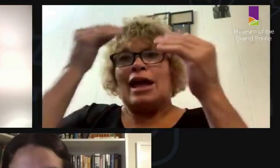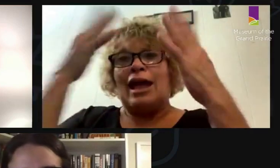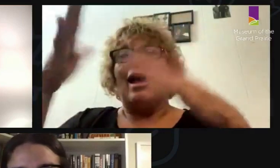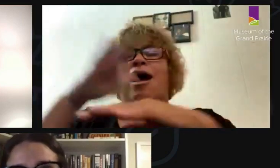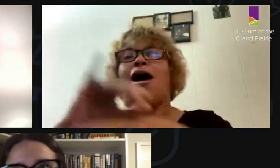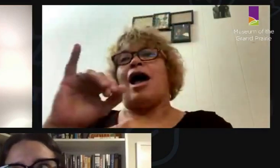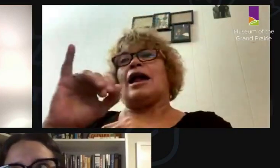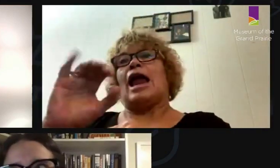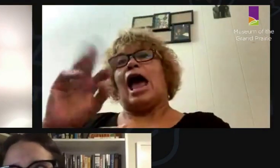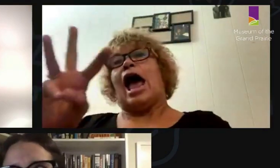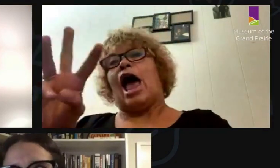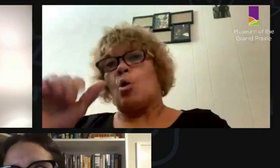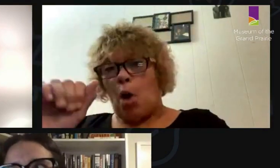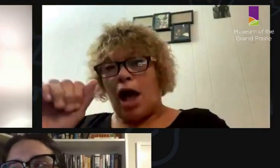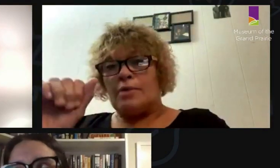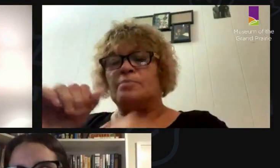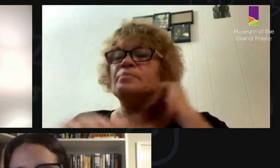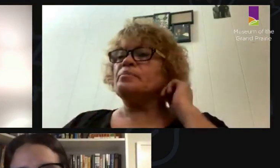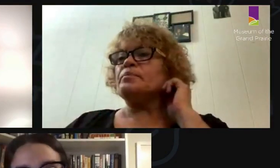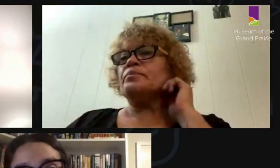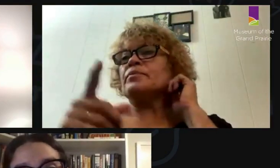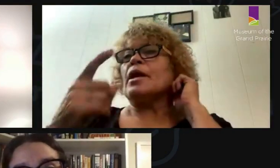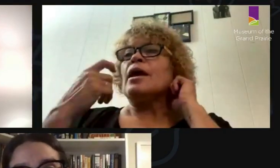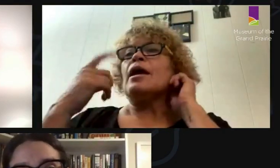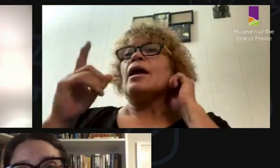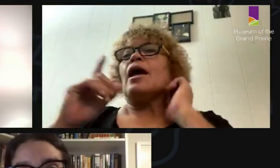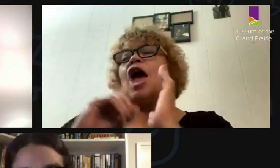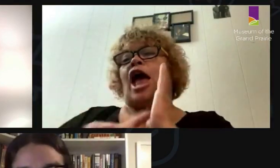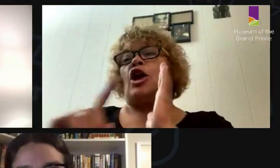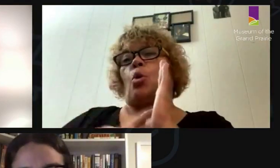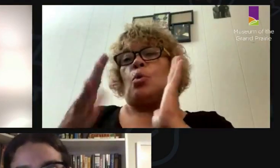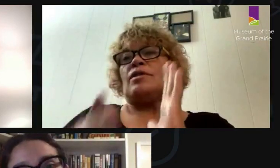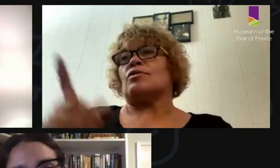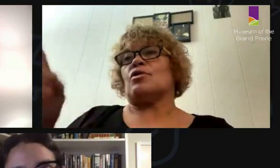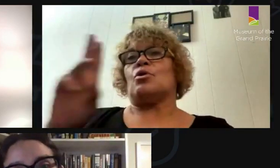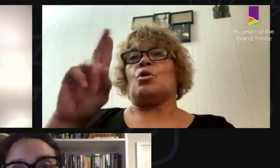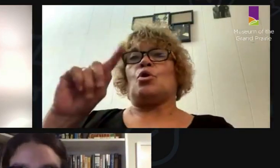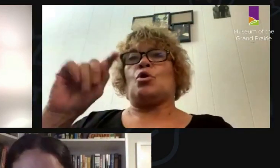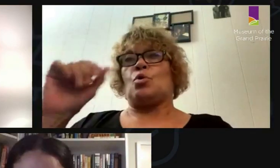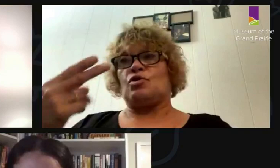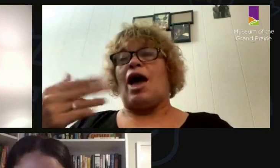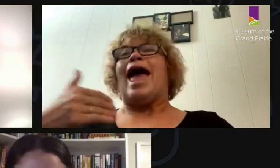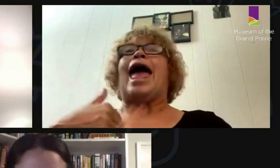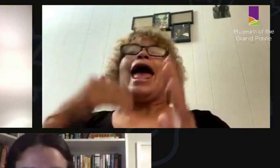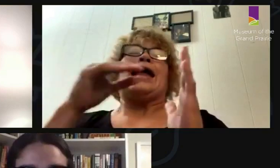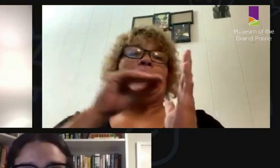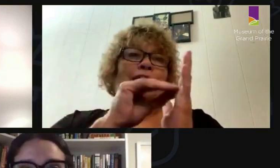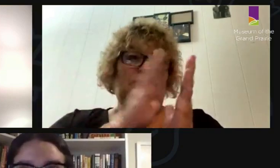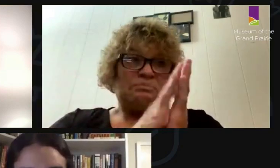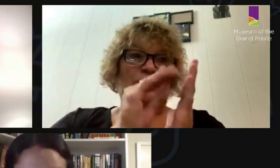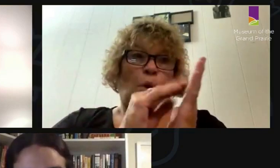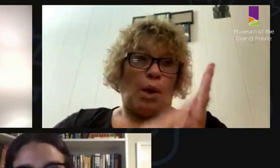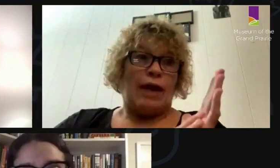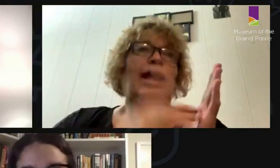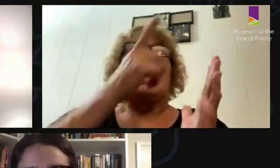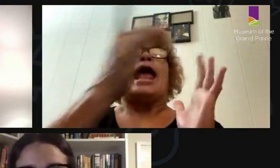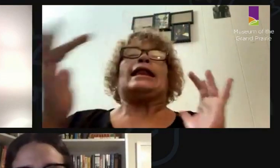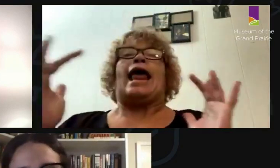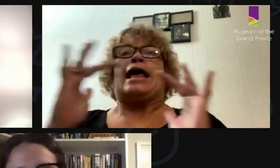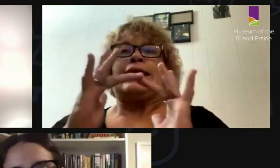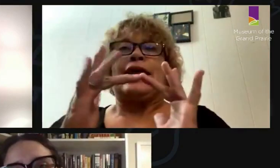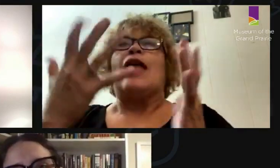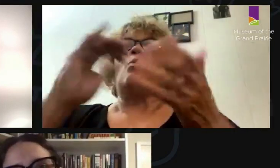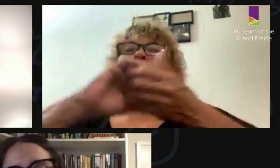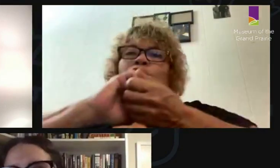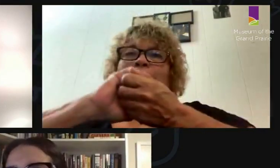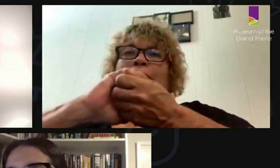Iowa. And then a researcher in Utah who had access to those records reached out to us and wanted to collaborate with us.